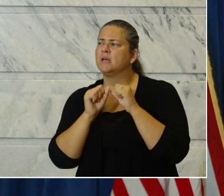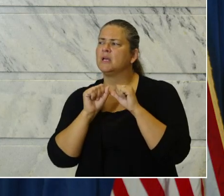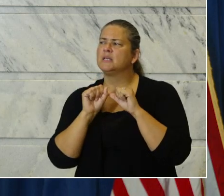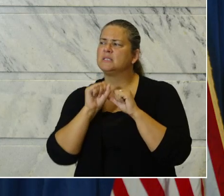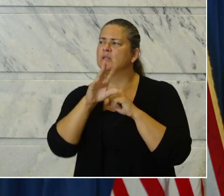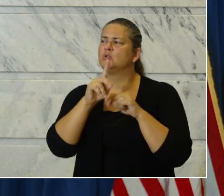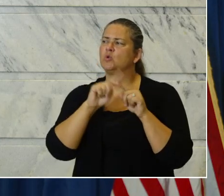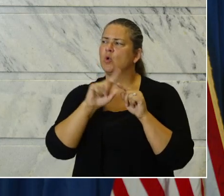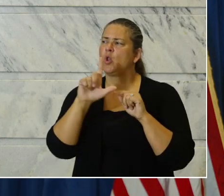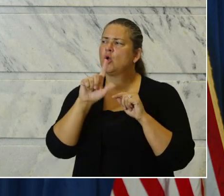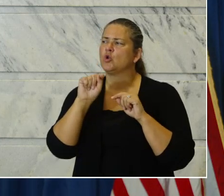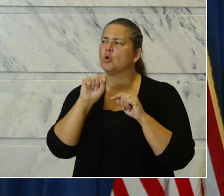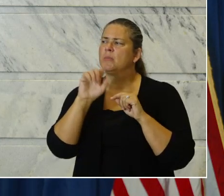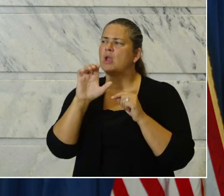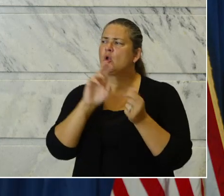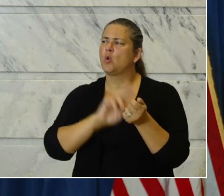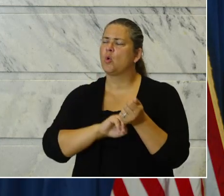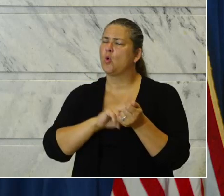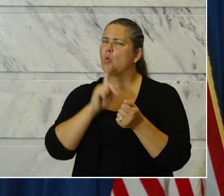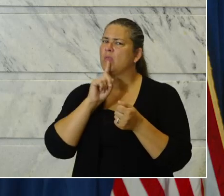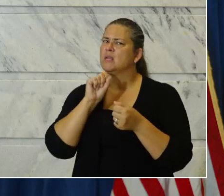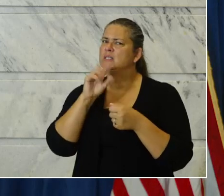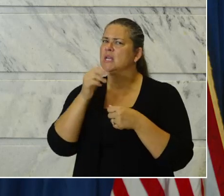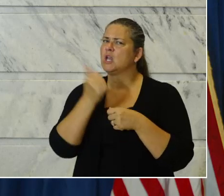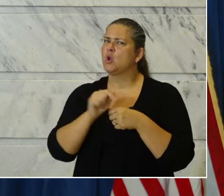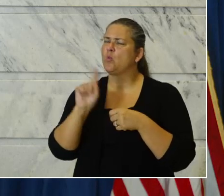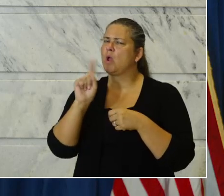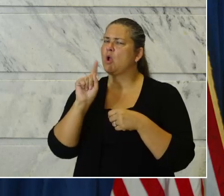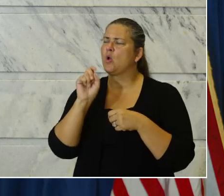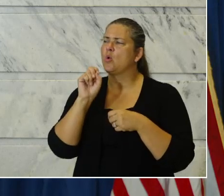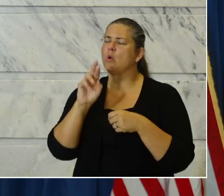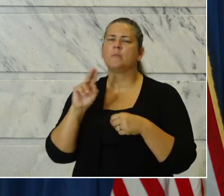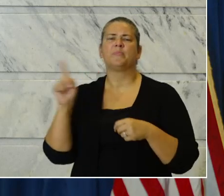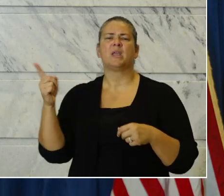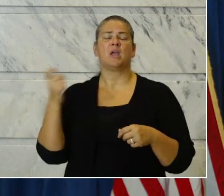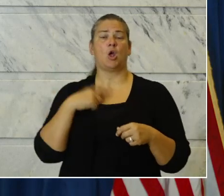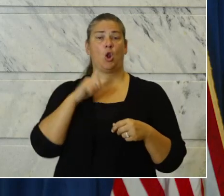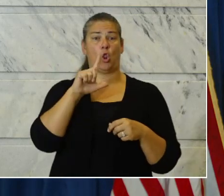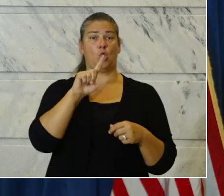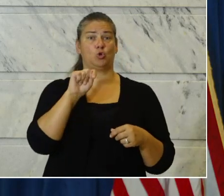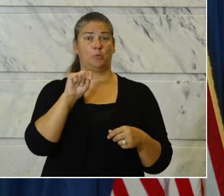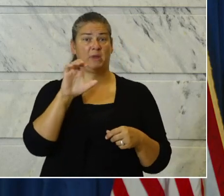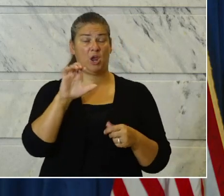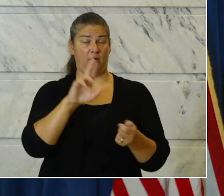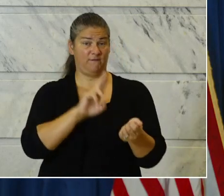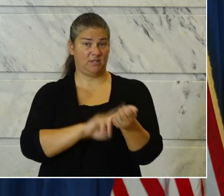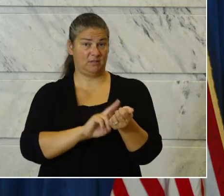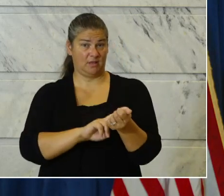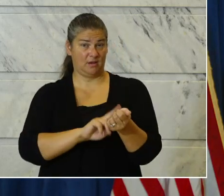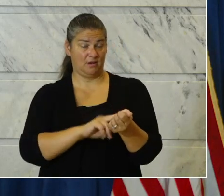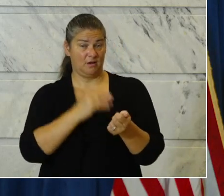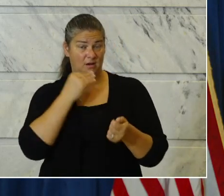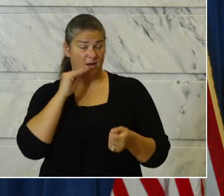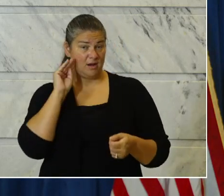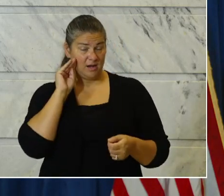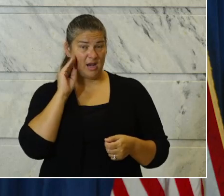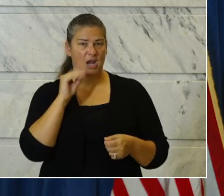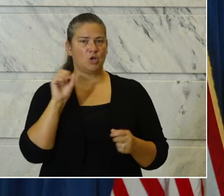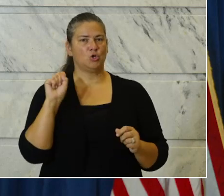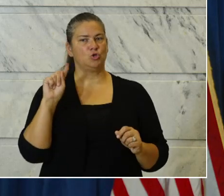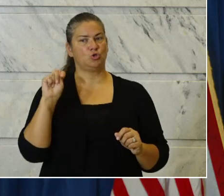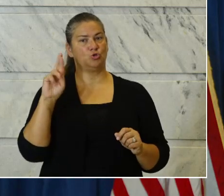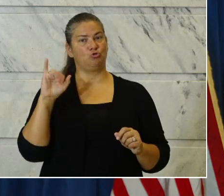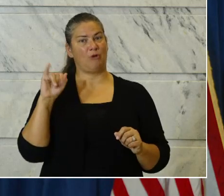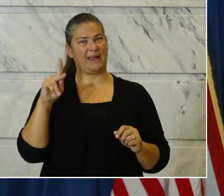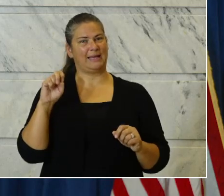on kind of just on standby? Let me ask Secretary Freelander to come up. The question is on long-term care facilities and the strike teams that go